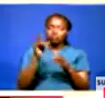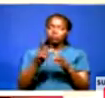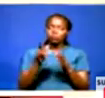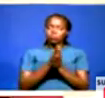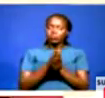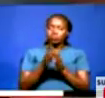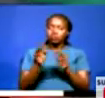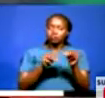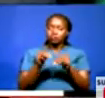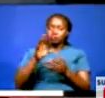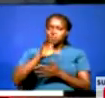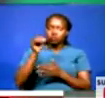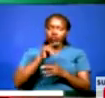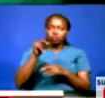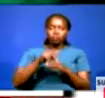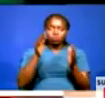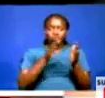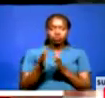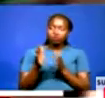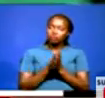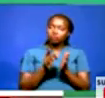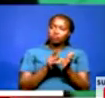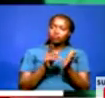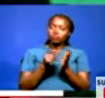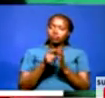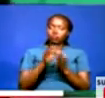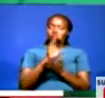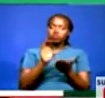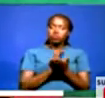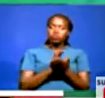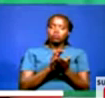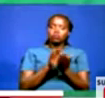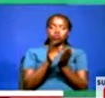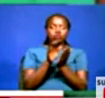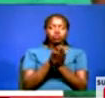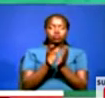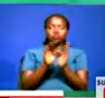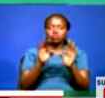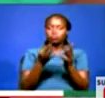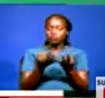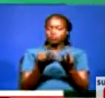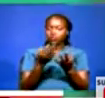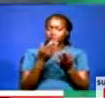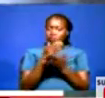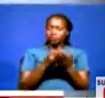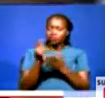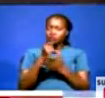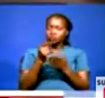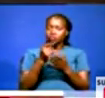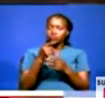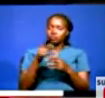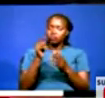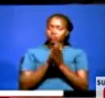and national planning. Data from the central bank indicates that public wage bill hit the half a trillion mark in the financial year